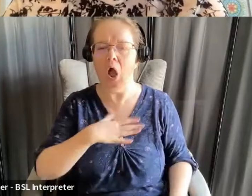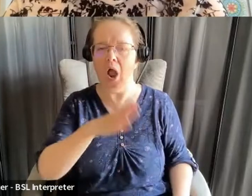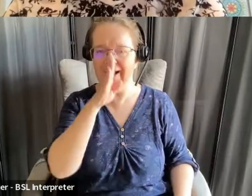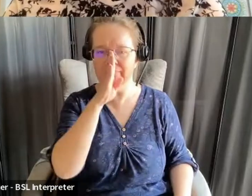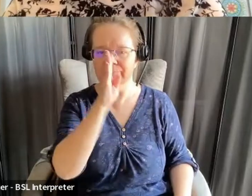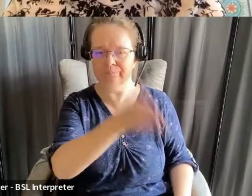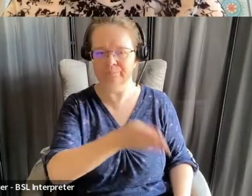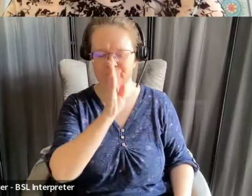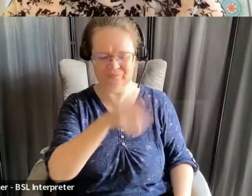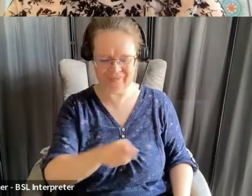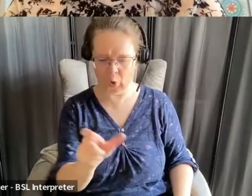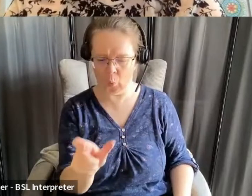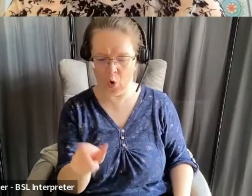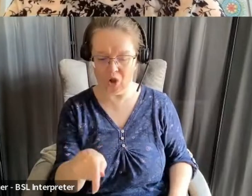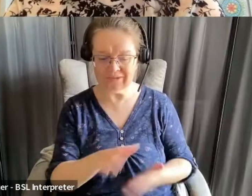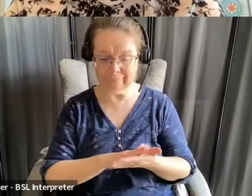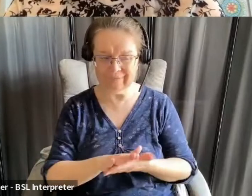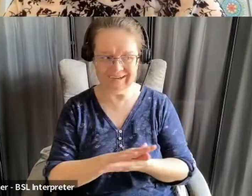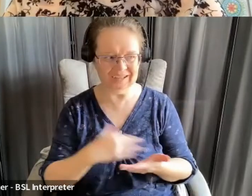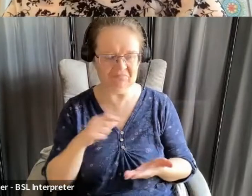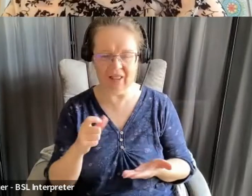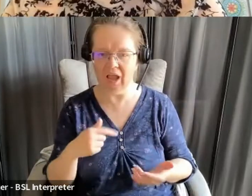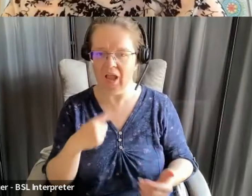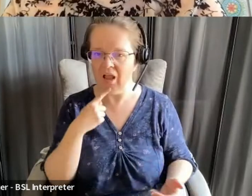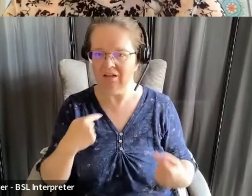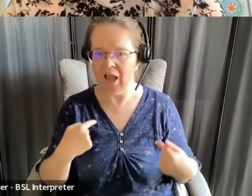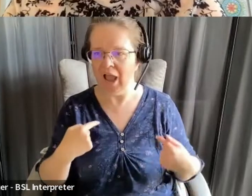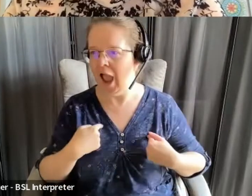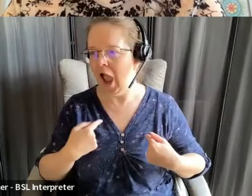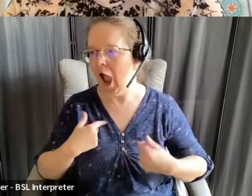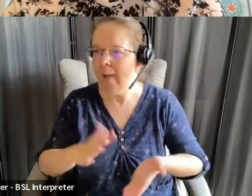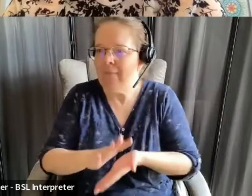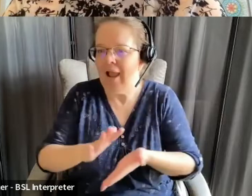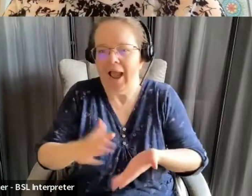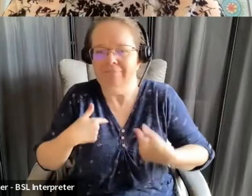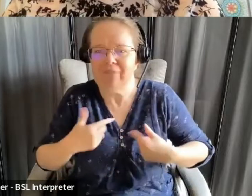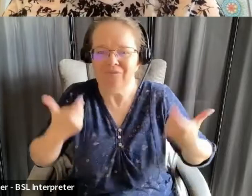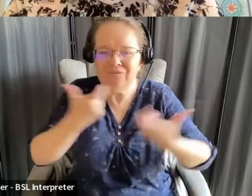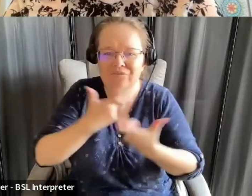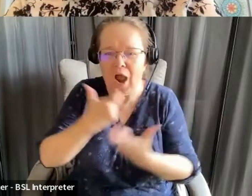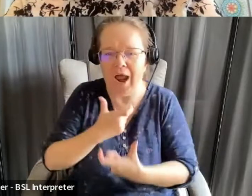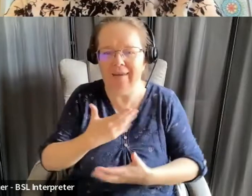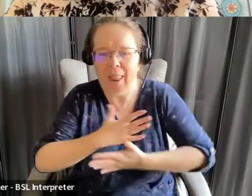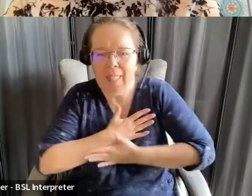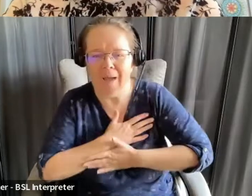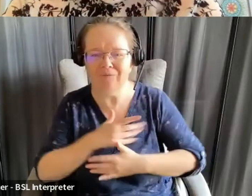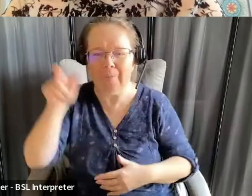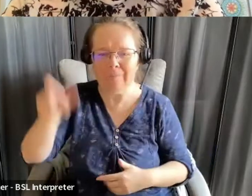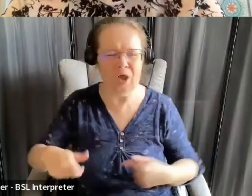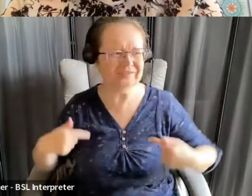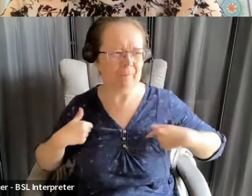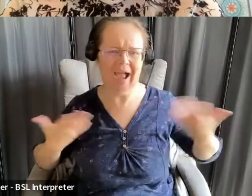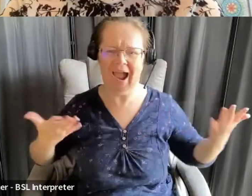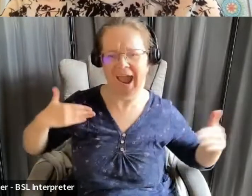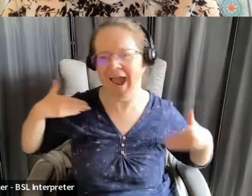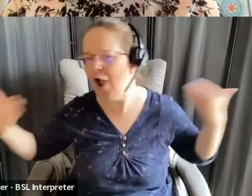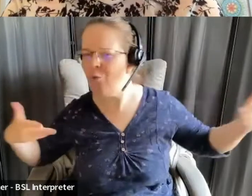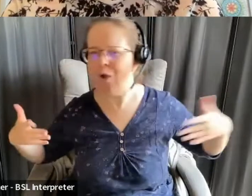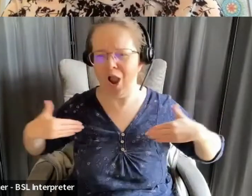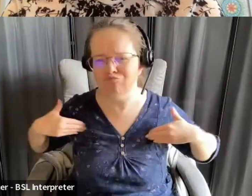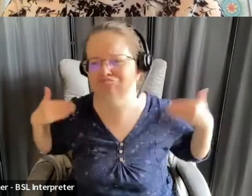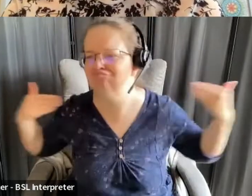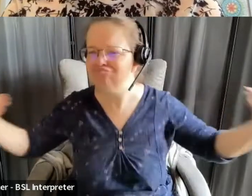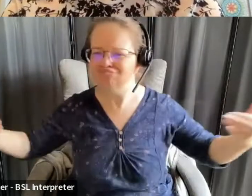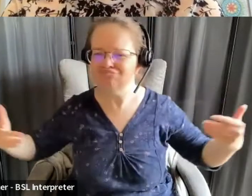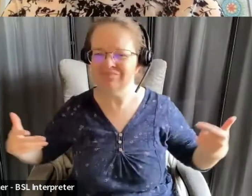long words and the meanings of them. So I'd say, I'm a fun-loving person, but of course you'd have to say I'm this outgoing,